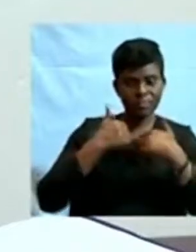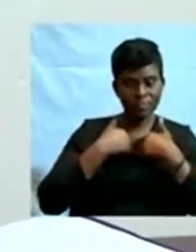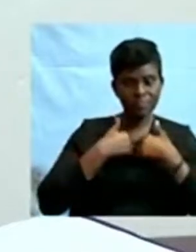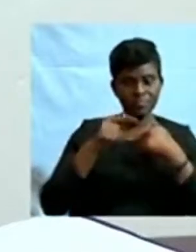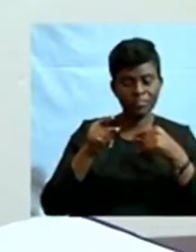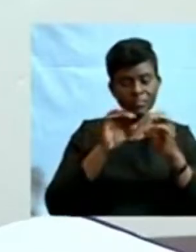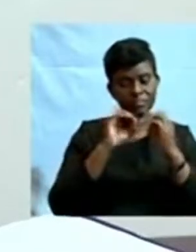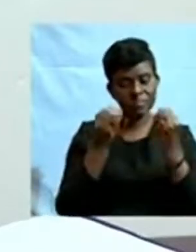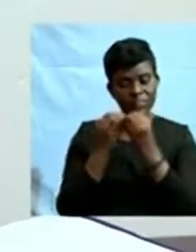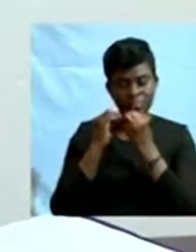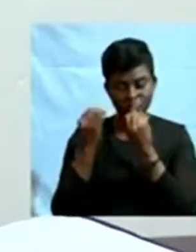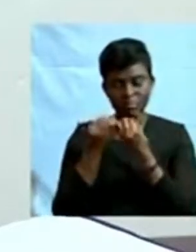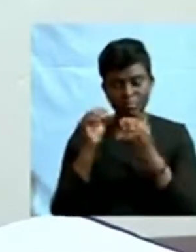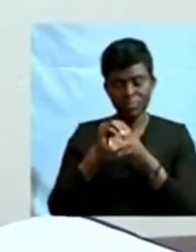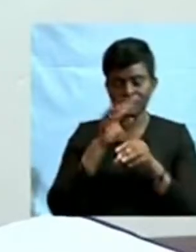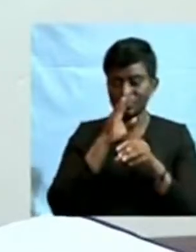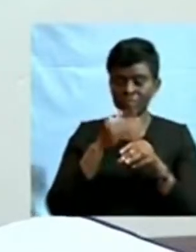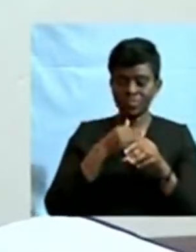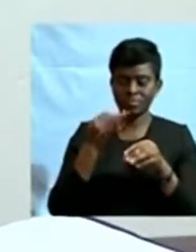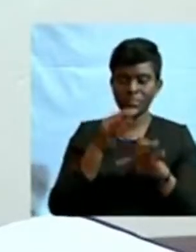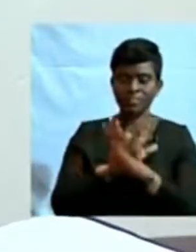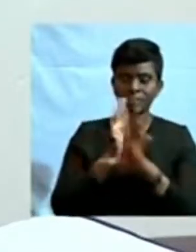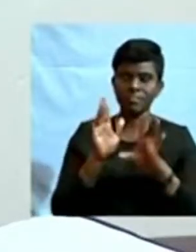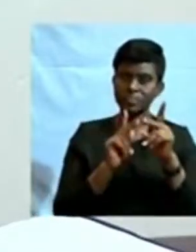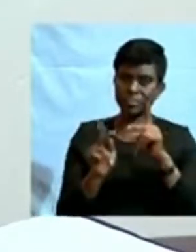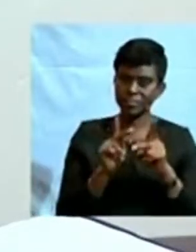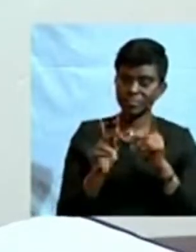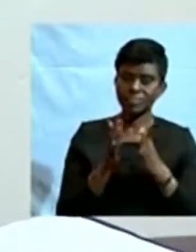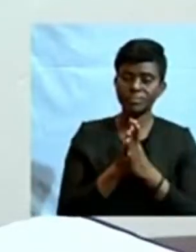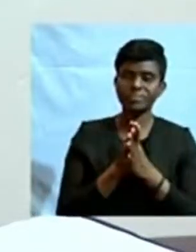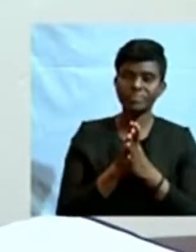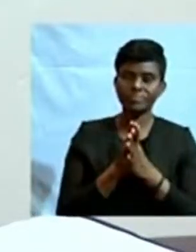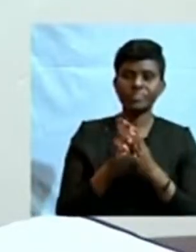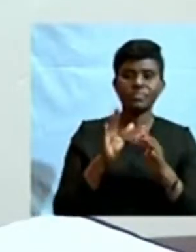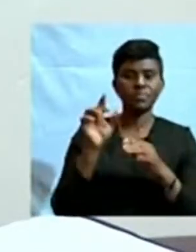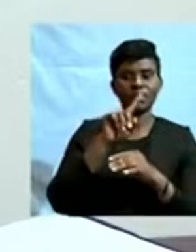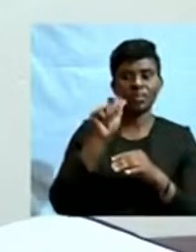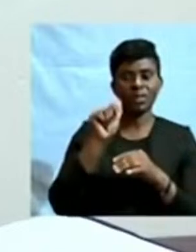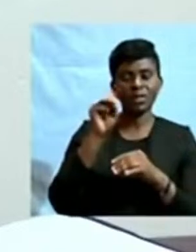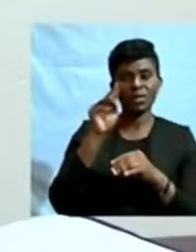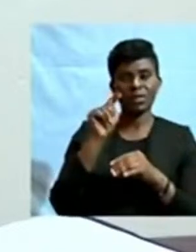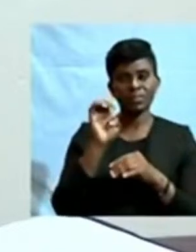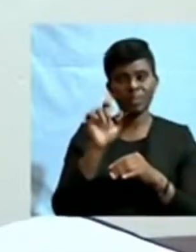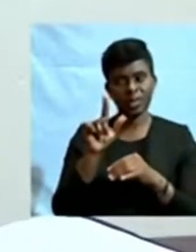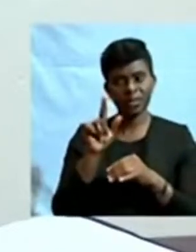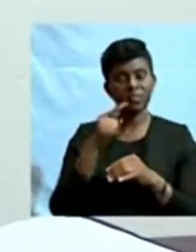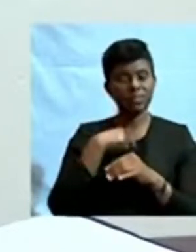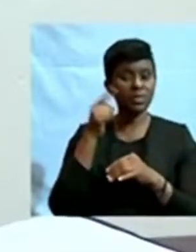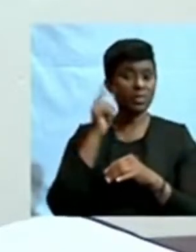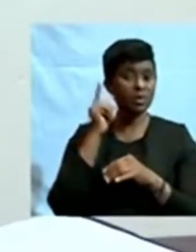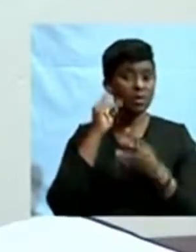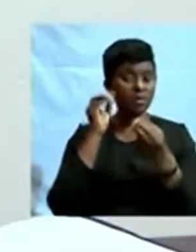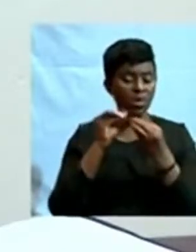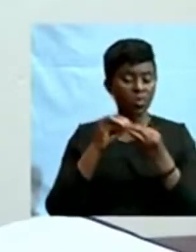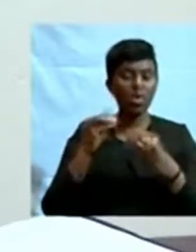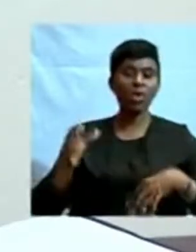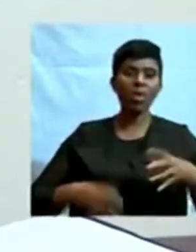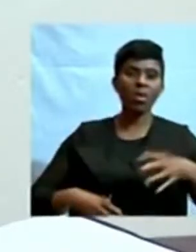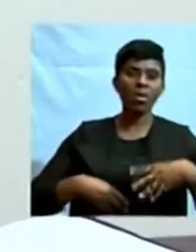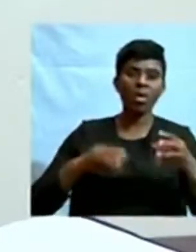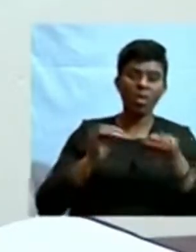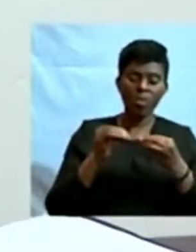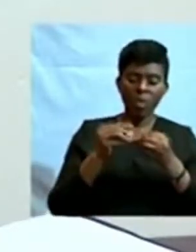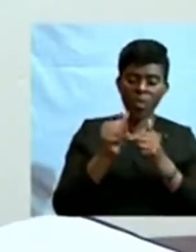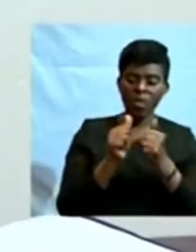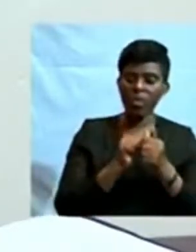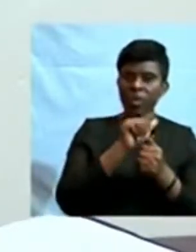entity also on behalf of the Zambia people called Zamtel. I hear a lot of complaints about